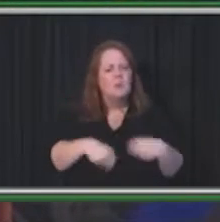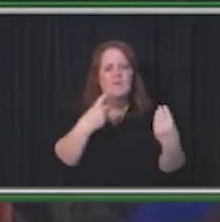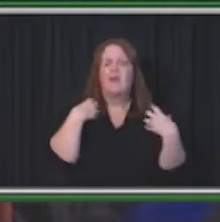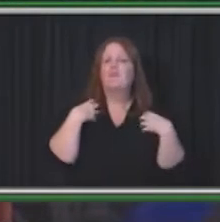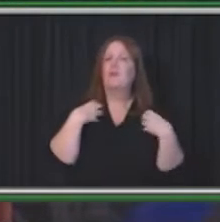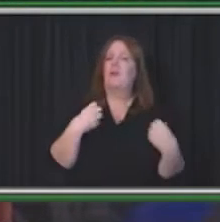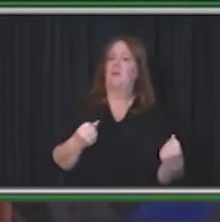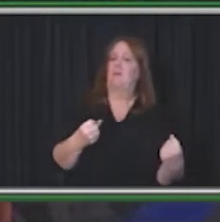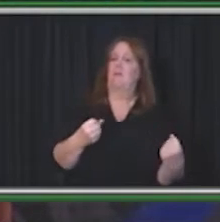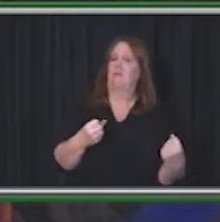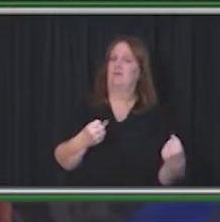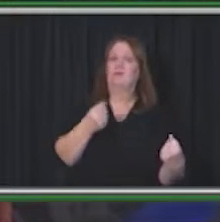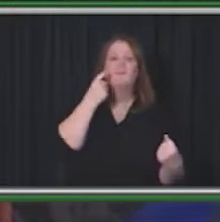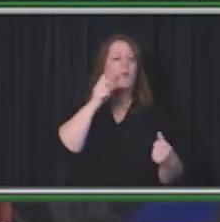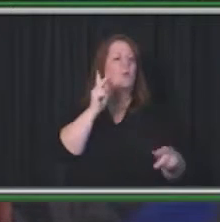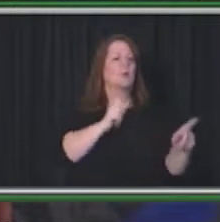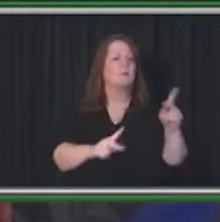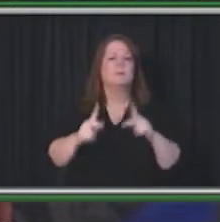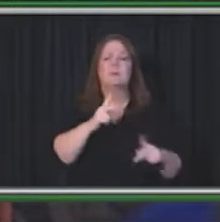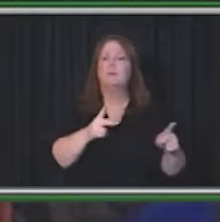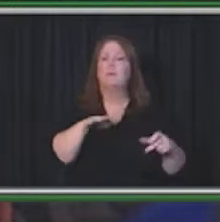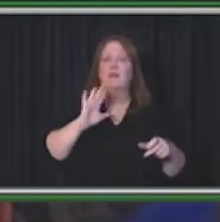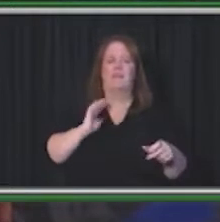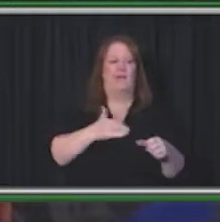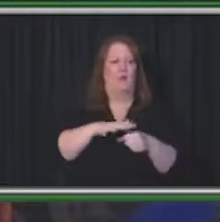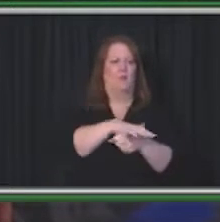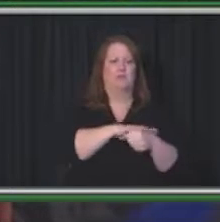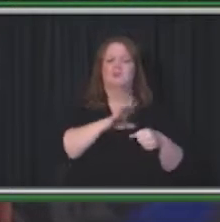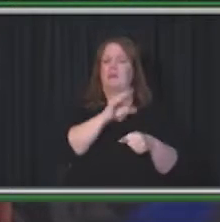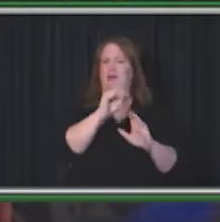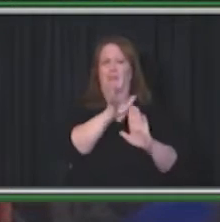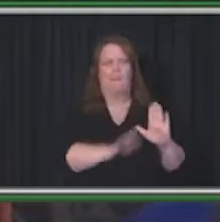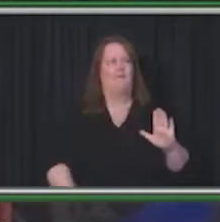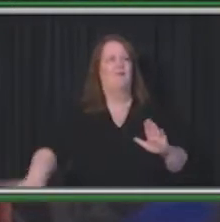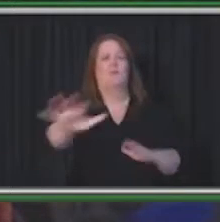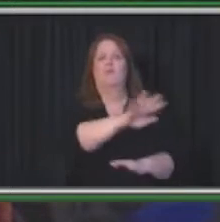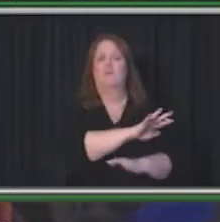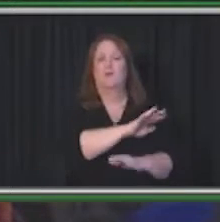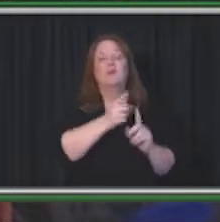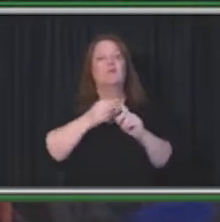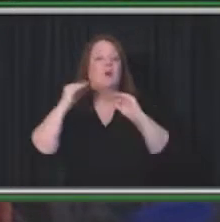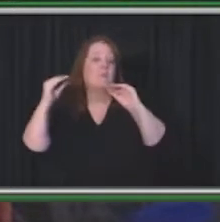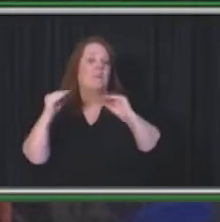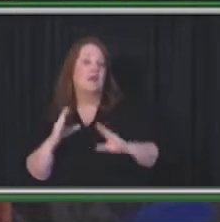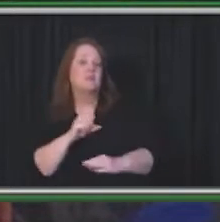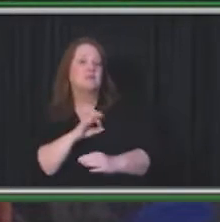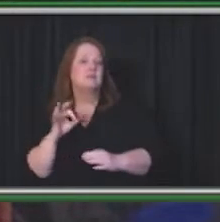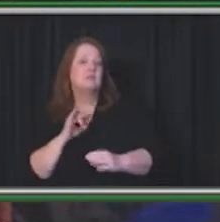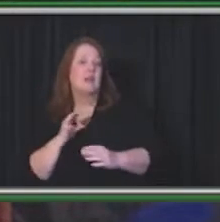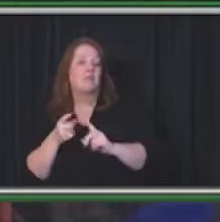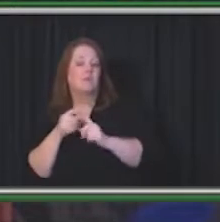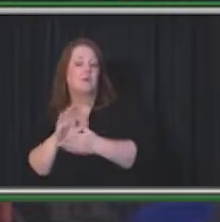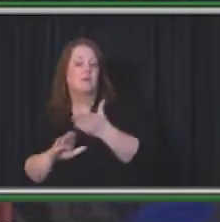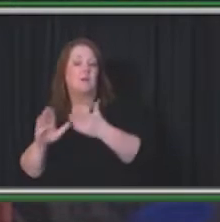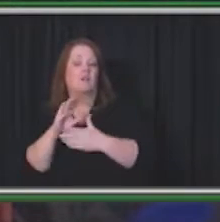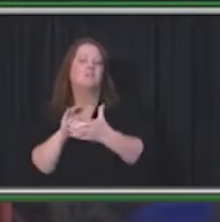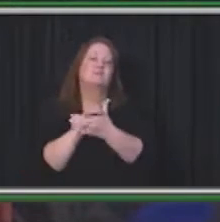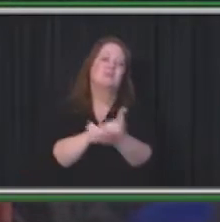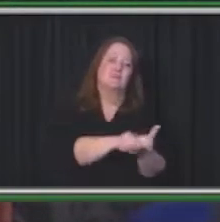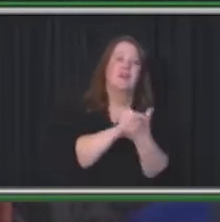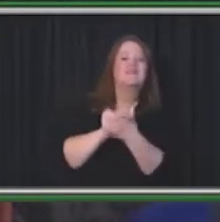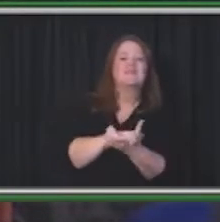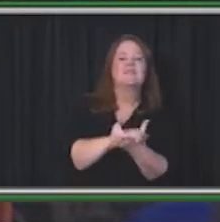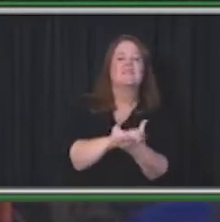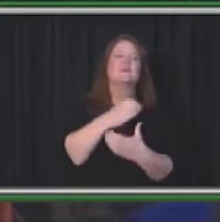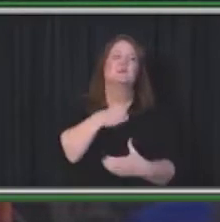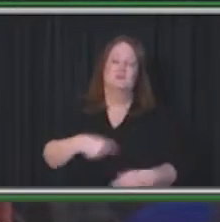and welfare for the people of our region and beyond. On behalf of the faculty and staff of the college, congratulations, and